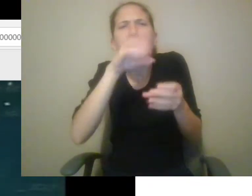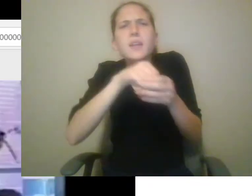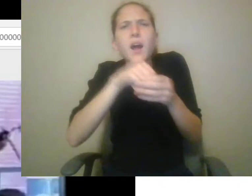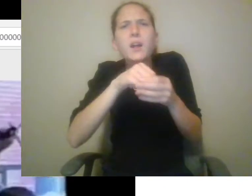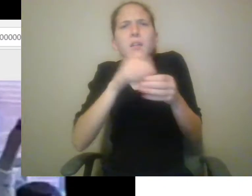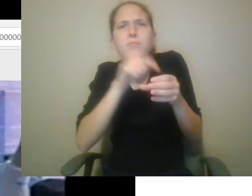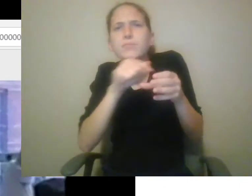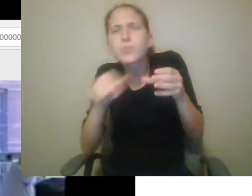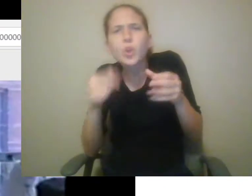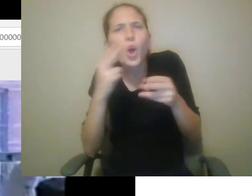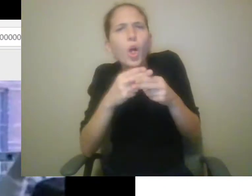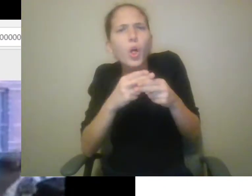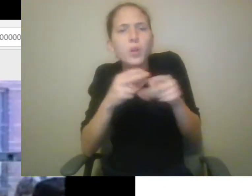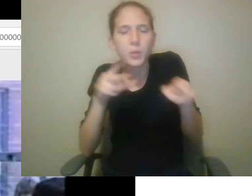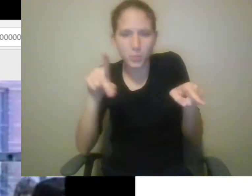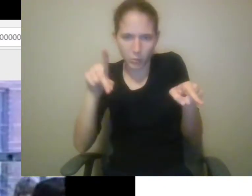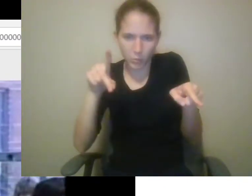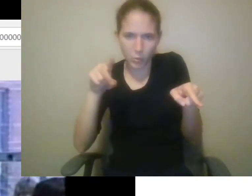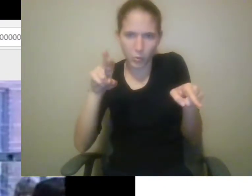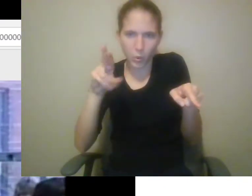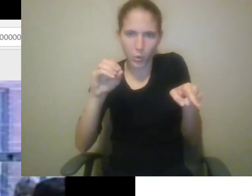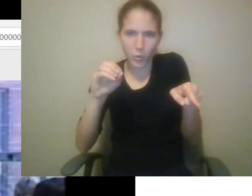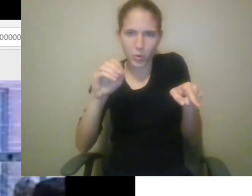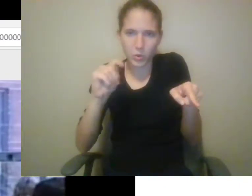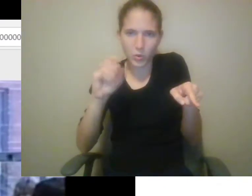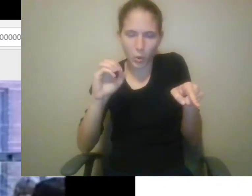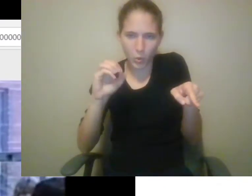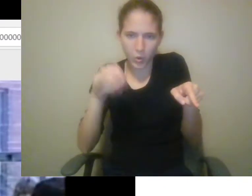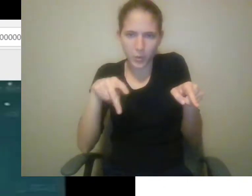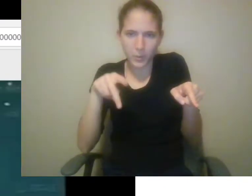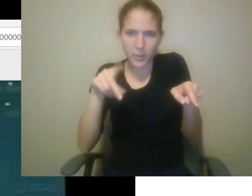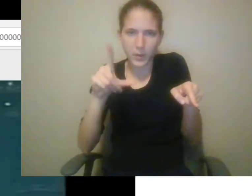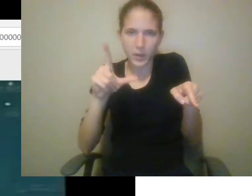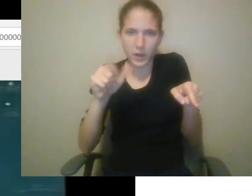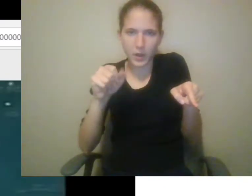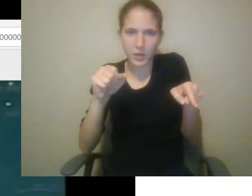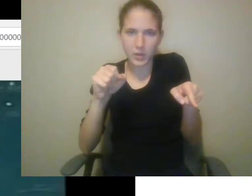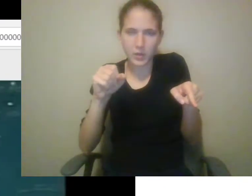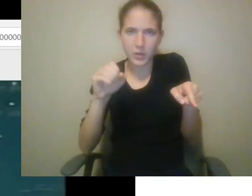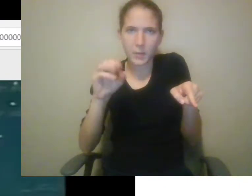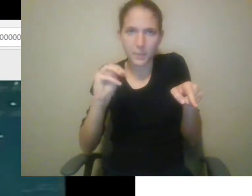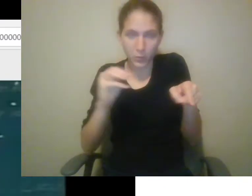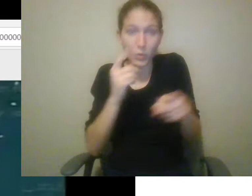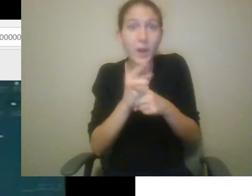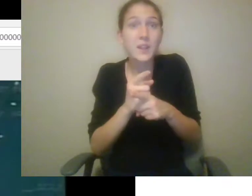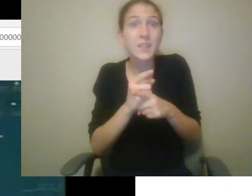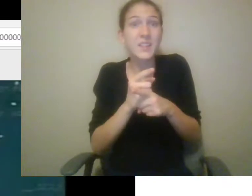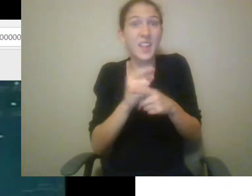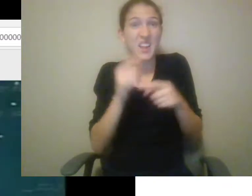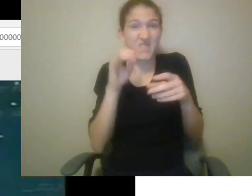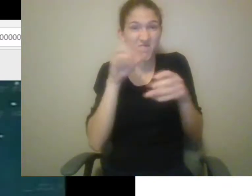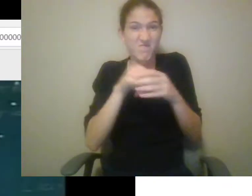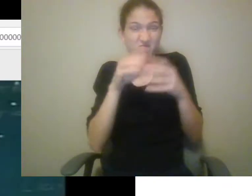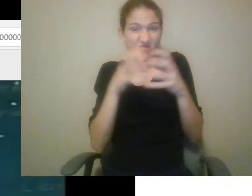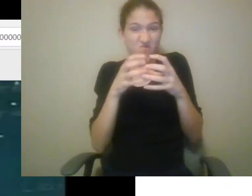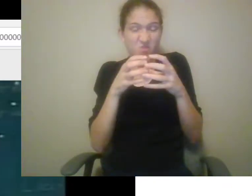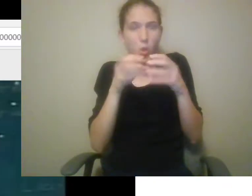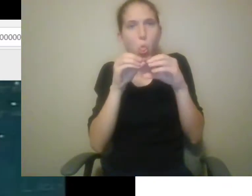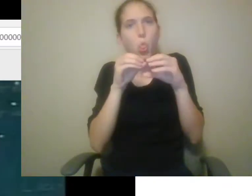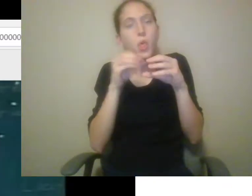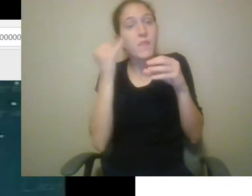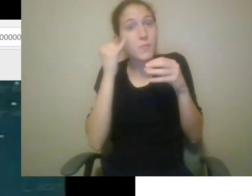Justin. That protoplasm, if the cell membrane breaks, that protoplasm can leak out. All right, and the cell is in